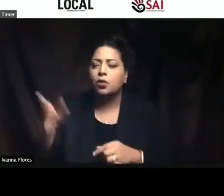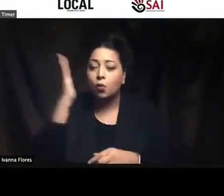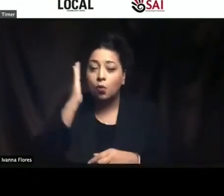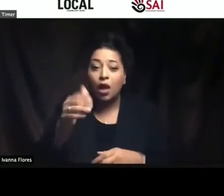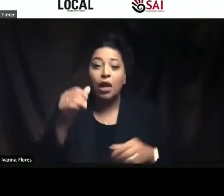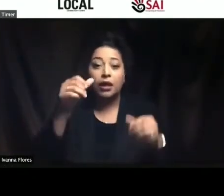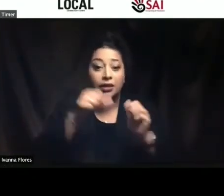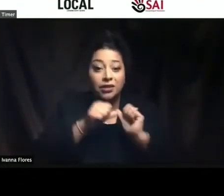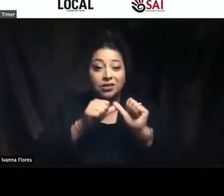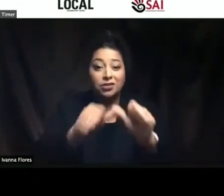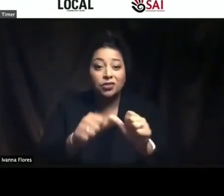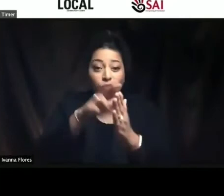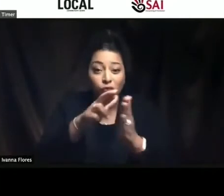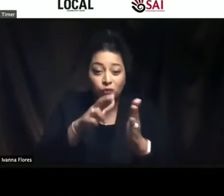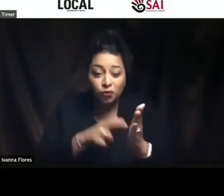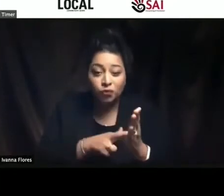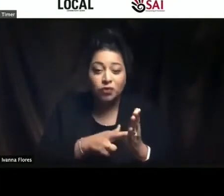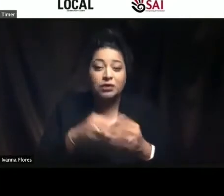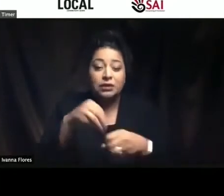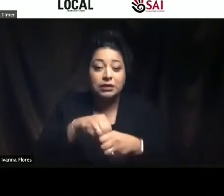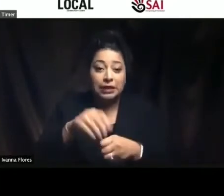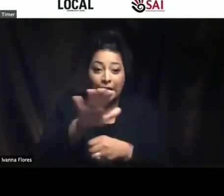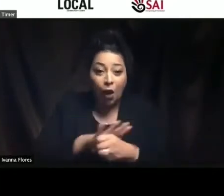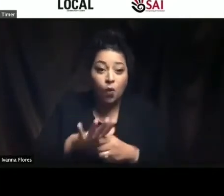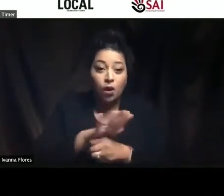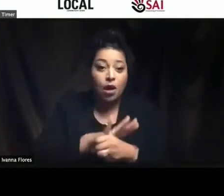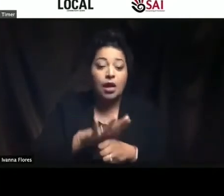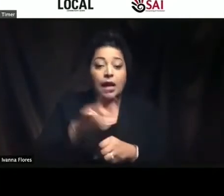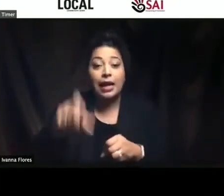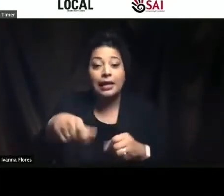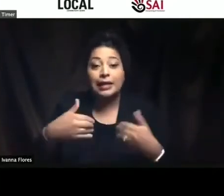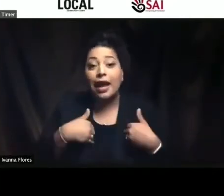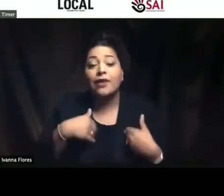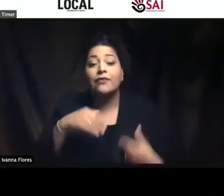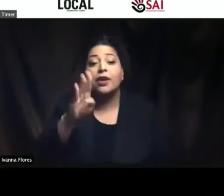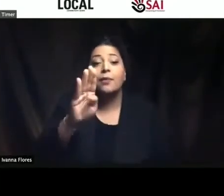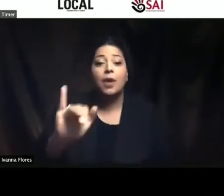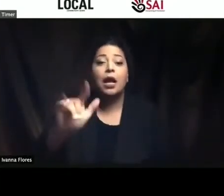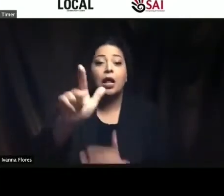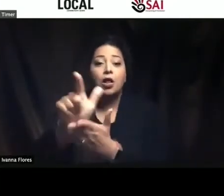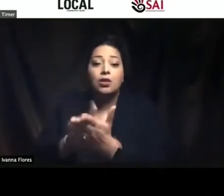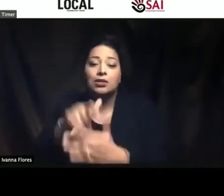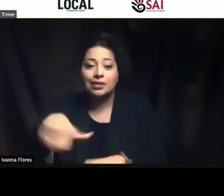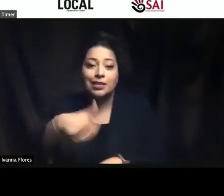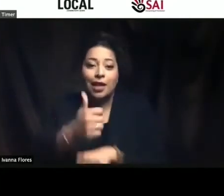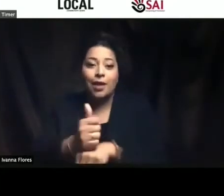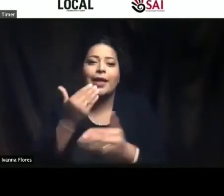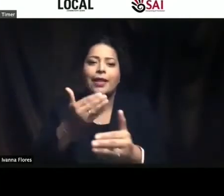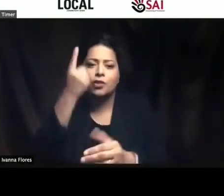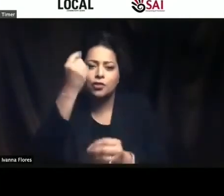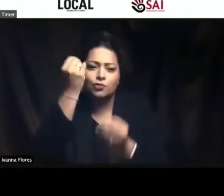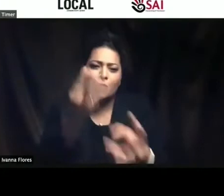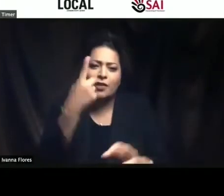neighborhood associations within the areas that need to have their bylaws put in place. And we thank you so much for your